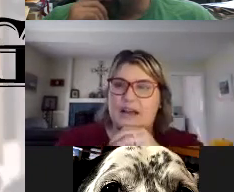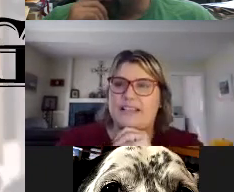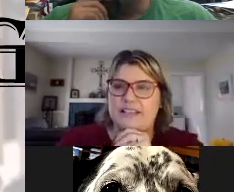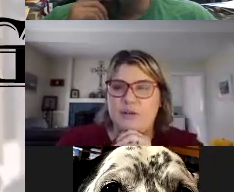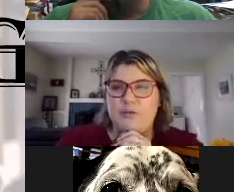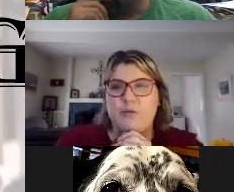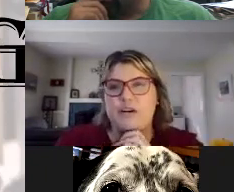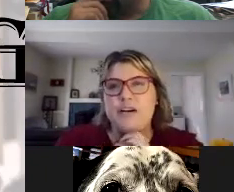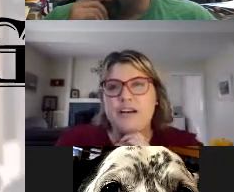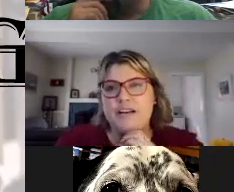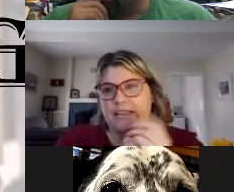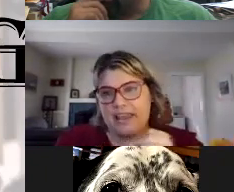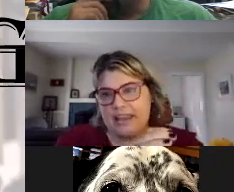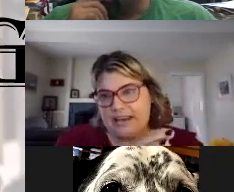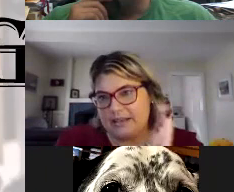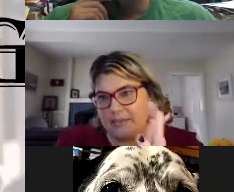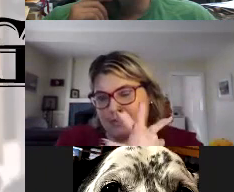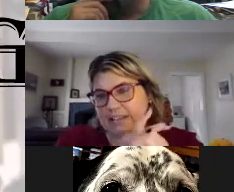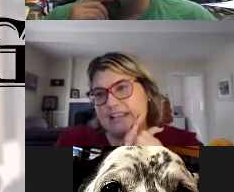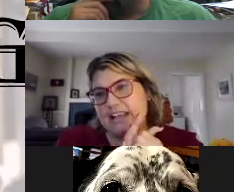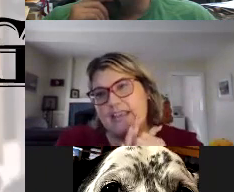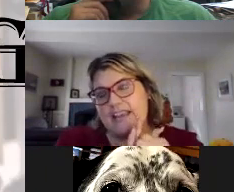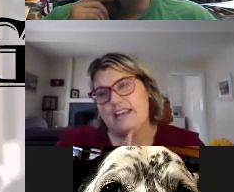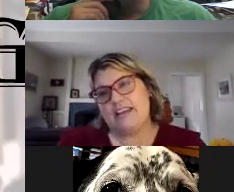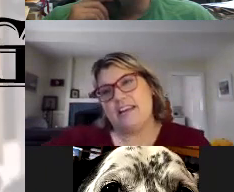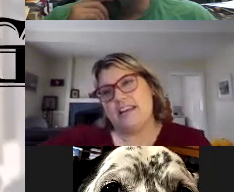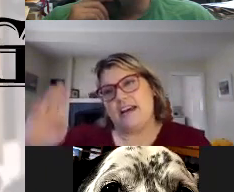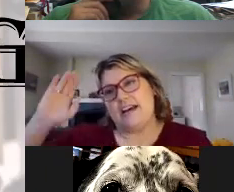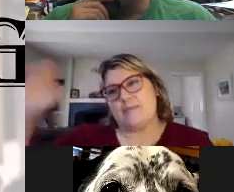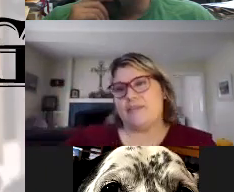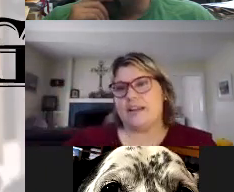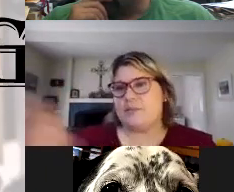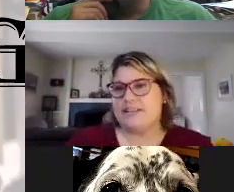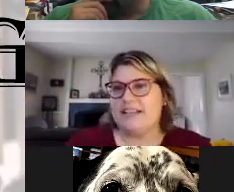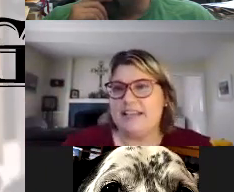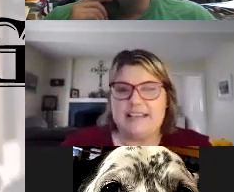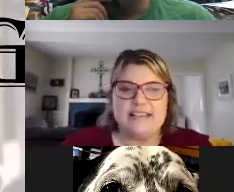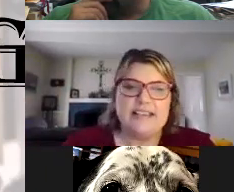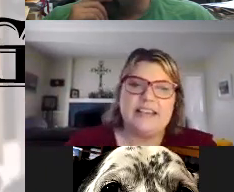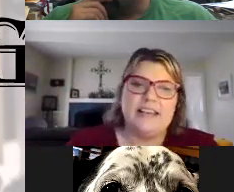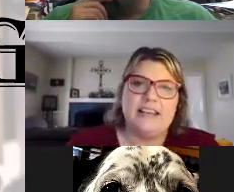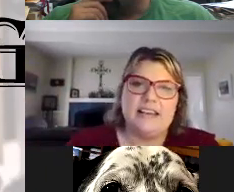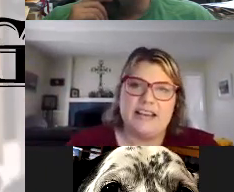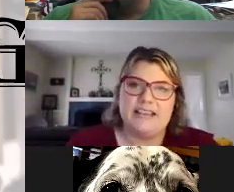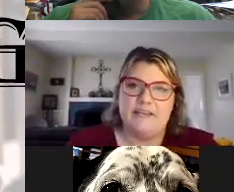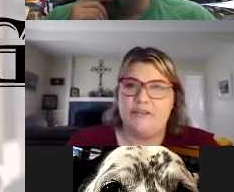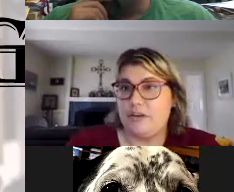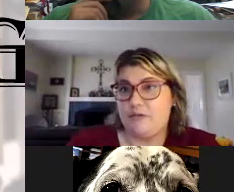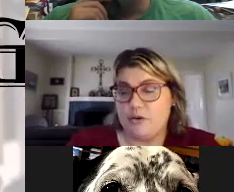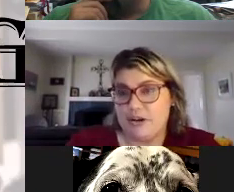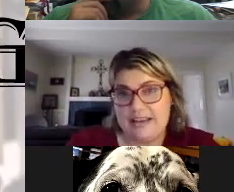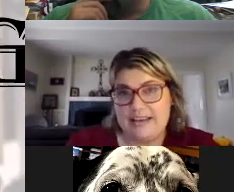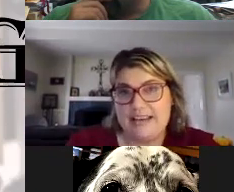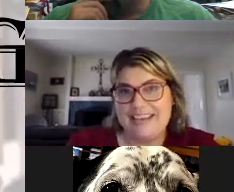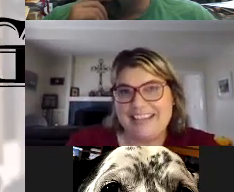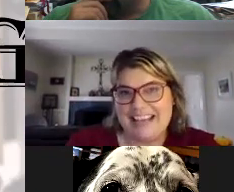from the House has to vote for that candidate to be the president, and then the vice president is voted